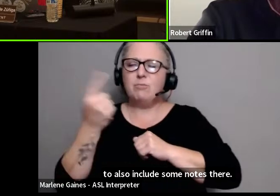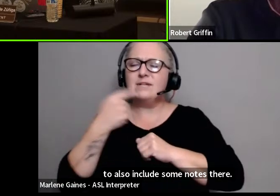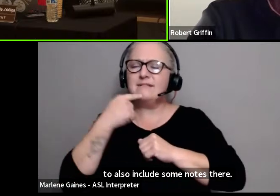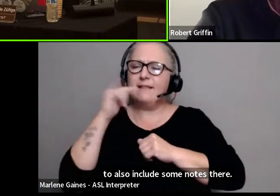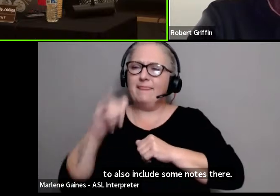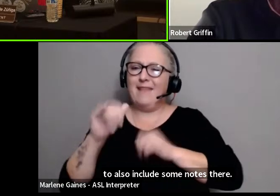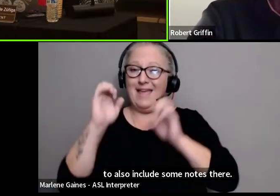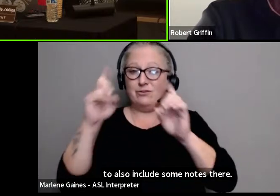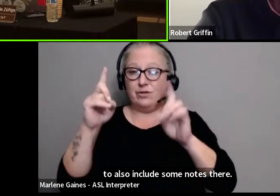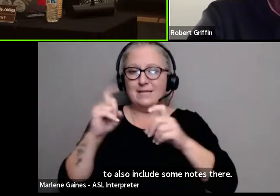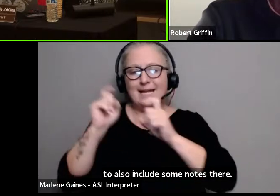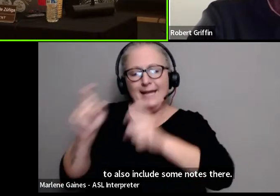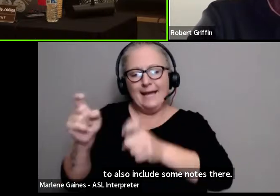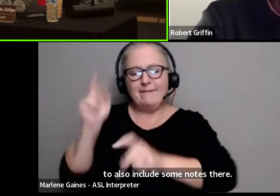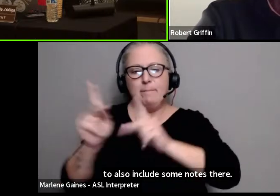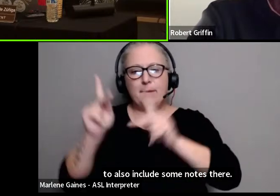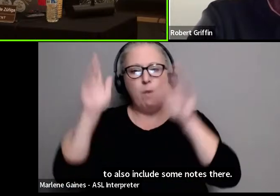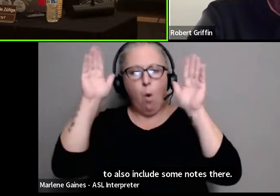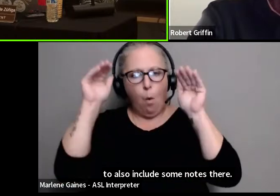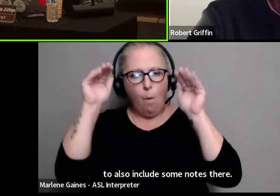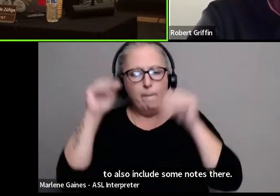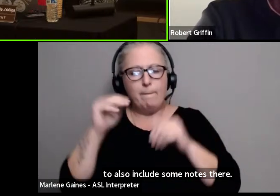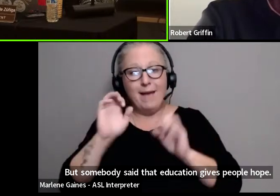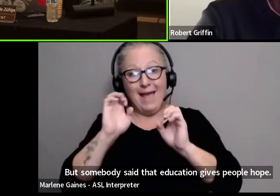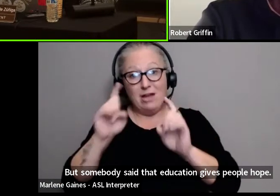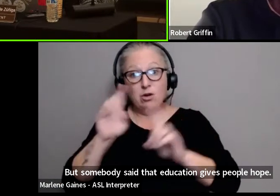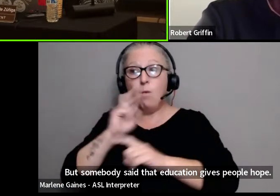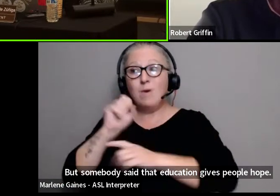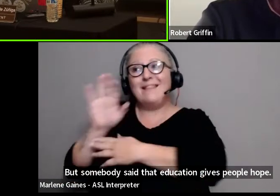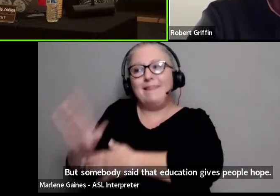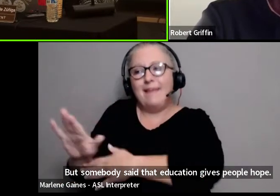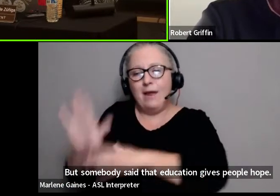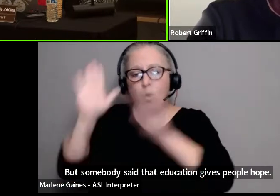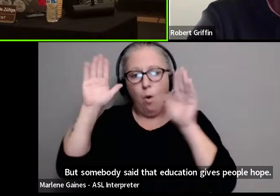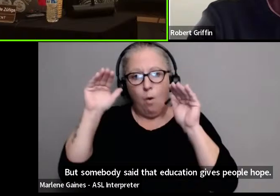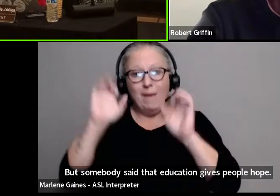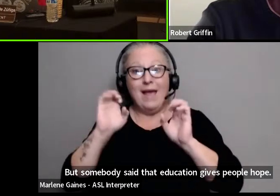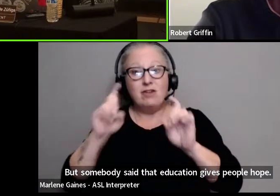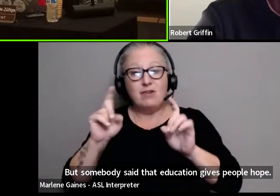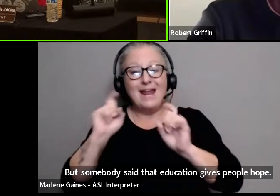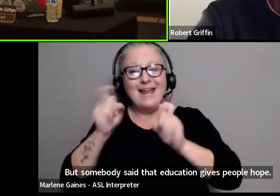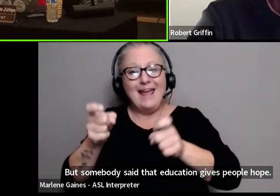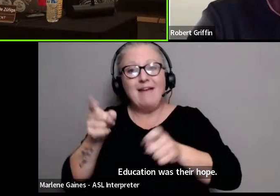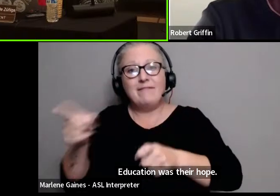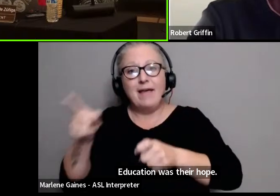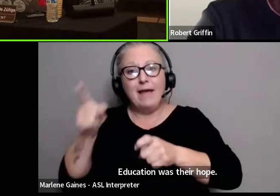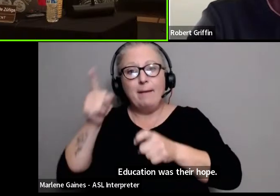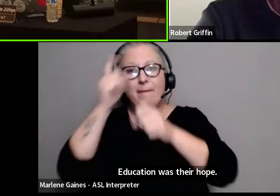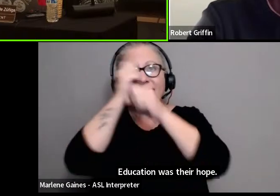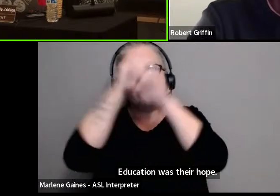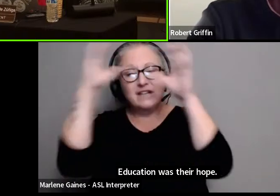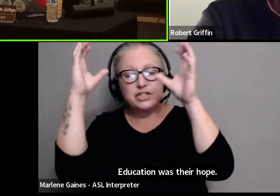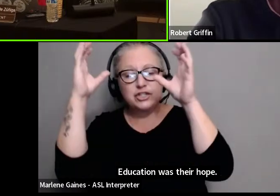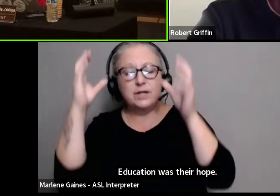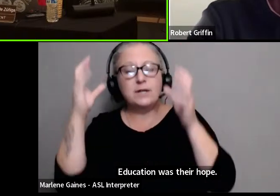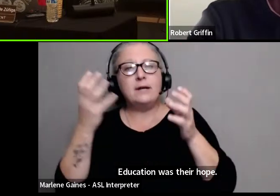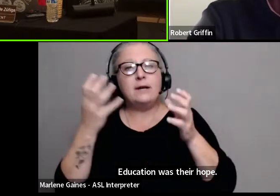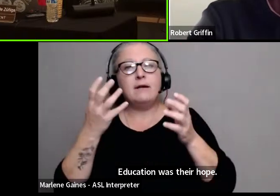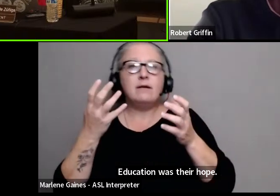education gives people hope. Education was their hope. Education gave them a vision. And